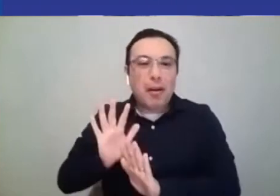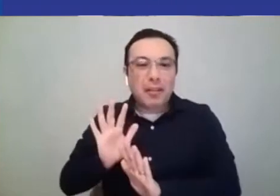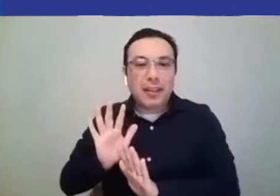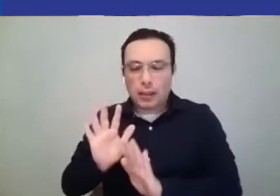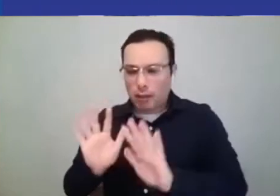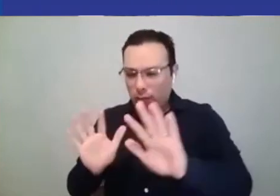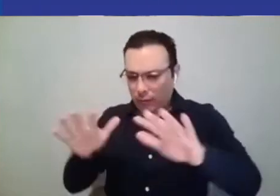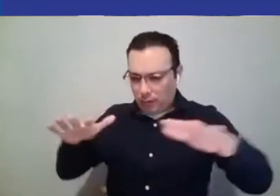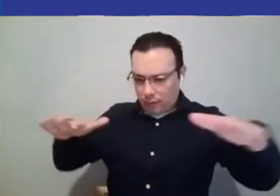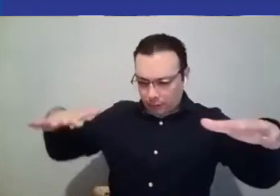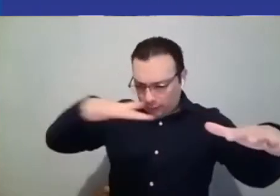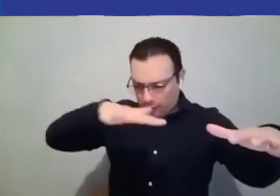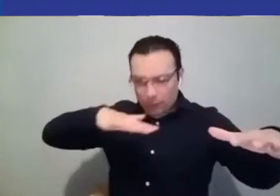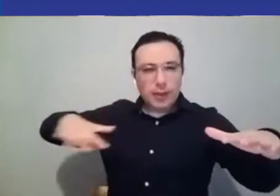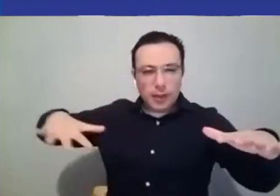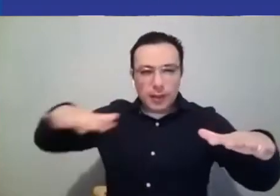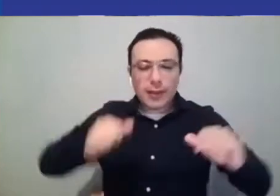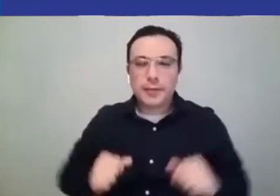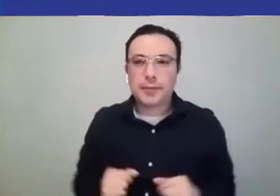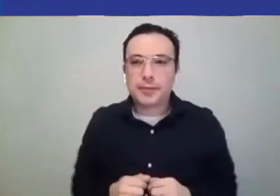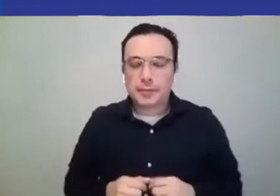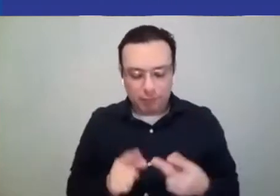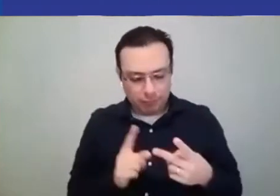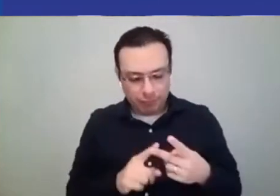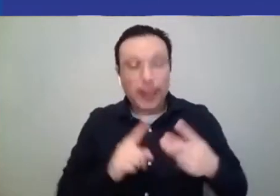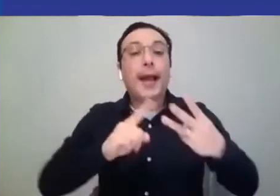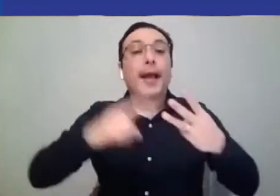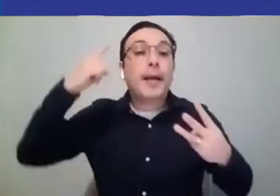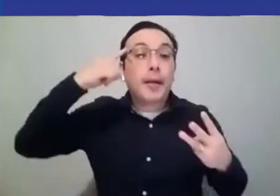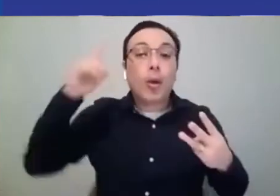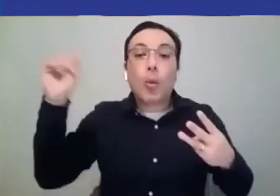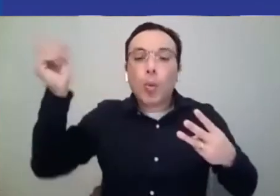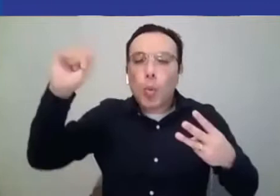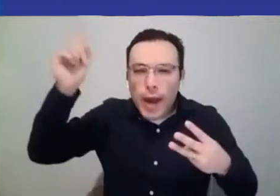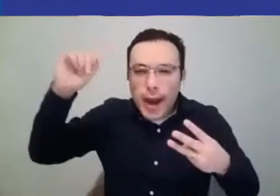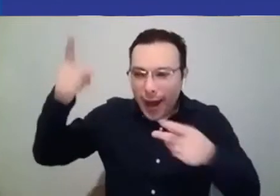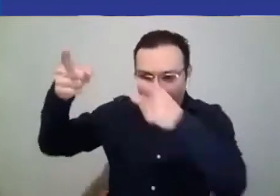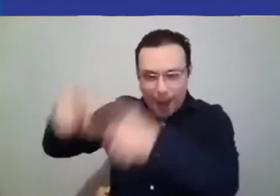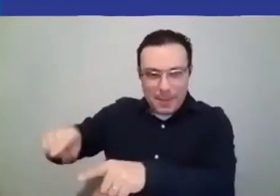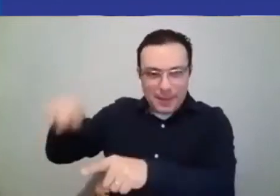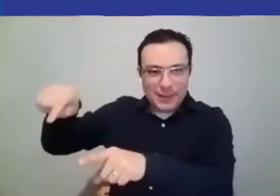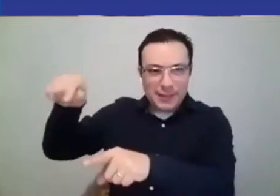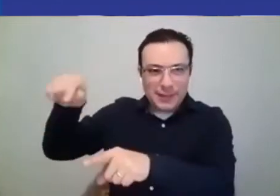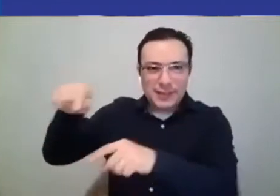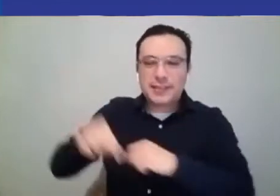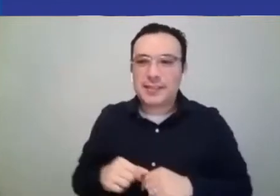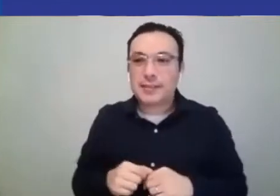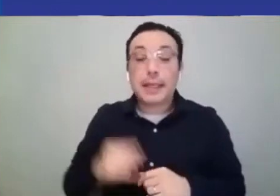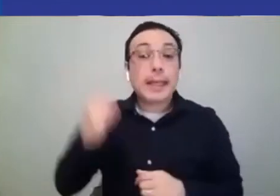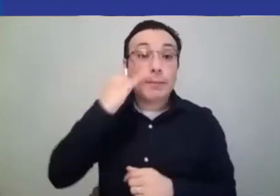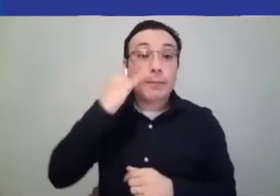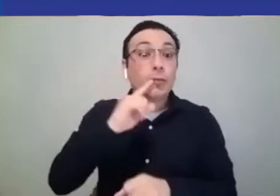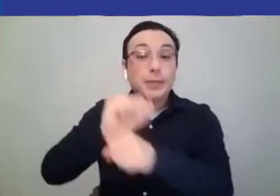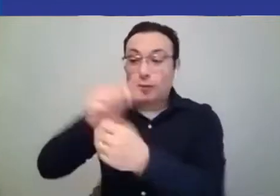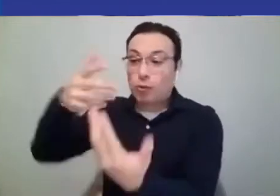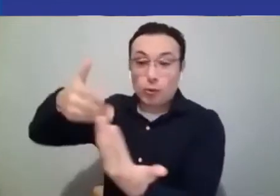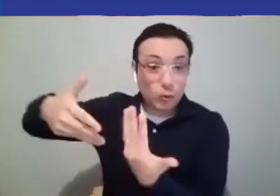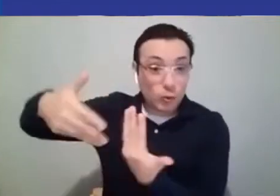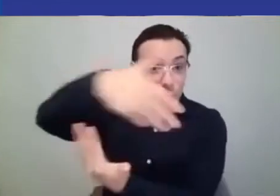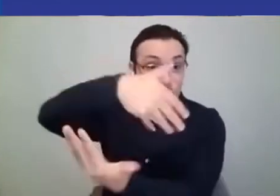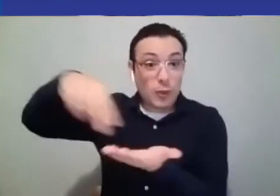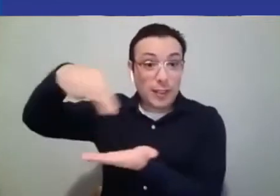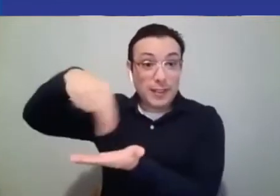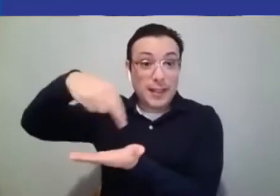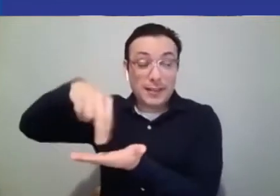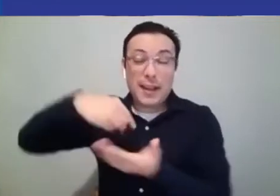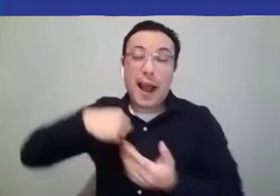and watching more. So those are two main things that I look at. You could also look at where it's practiced, and of course the society involved.